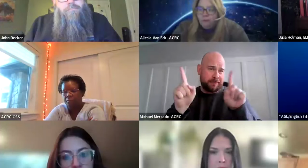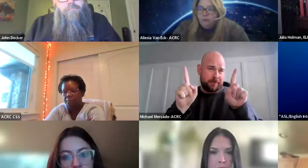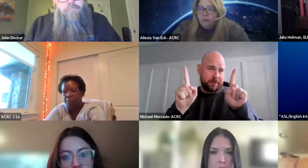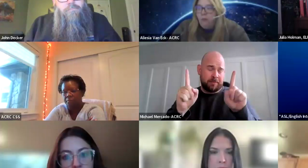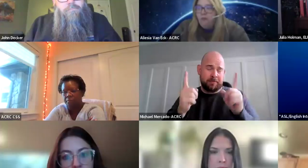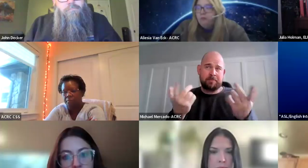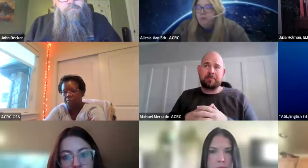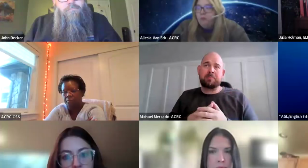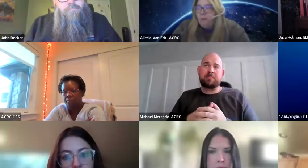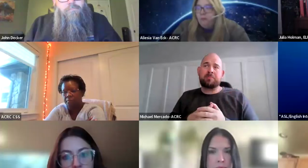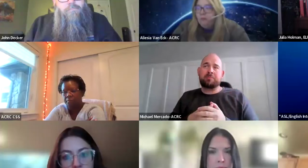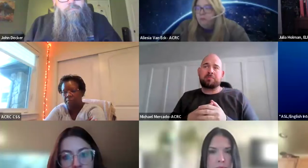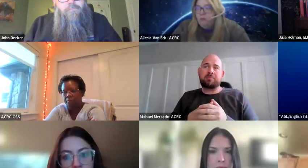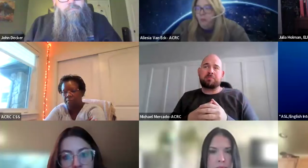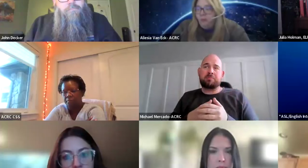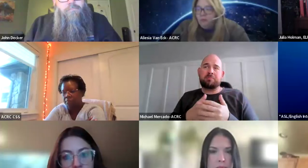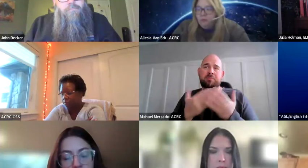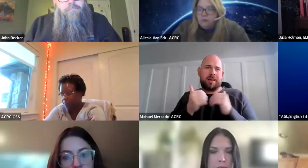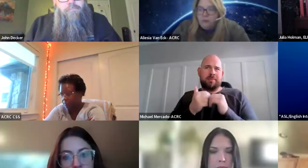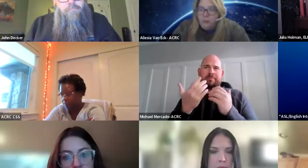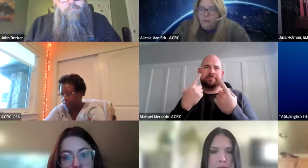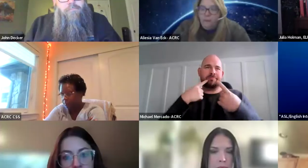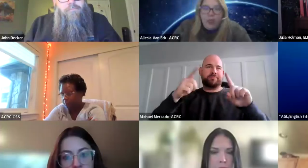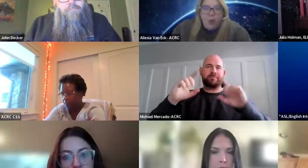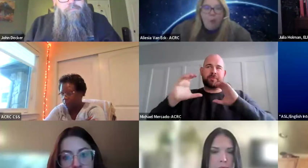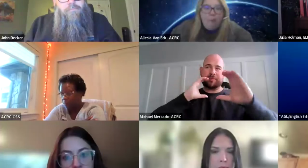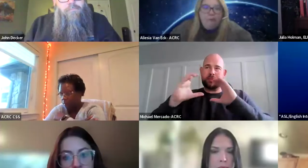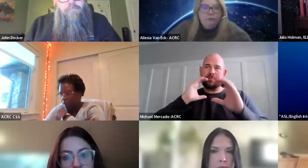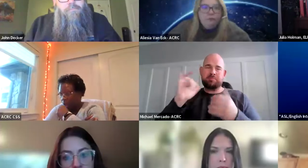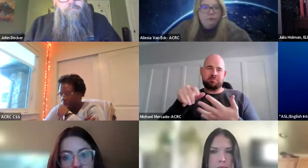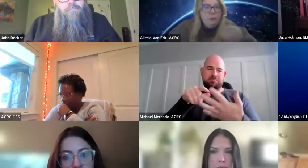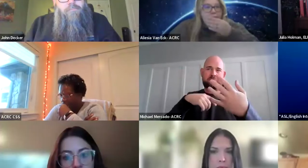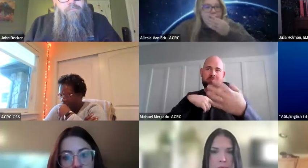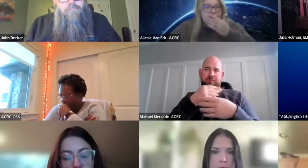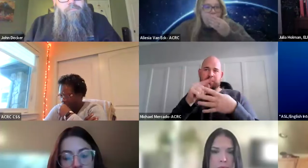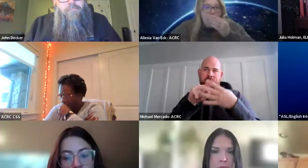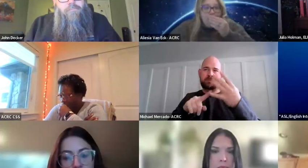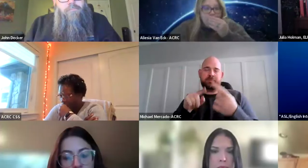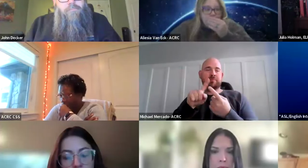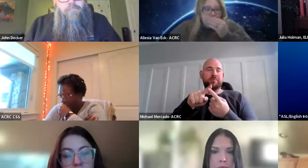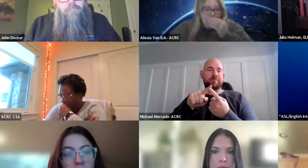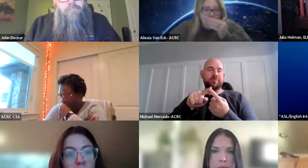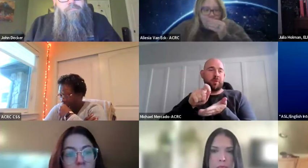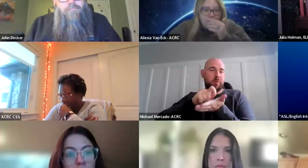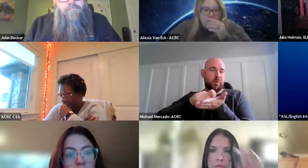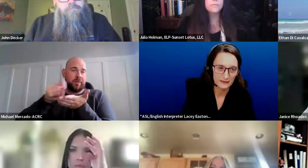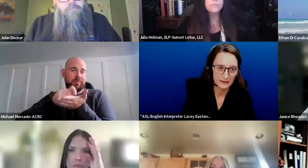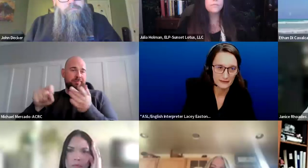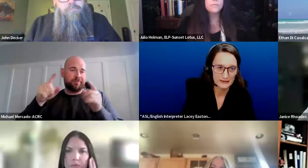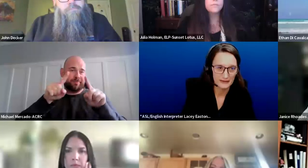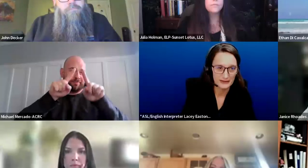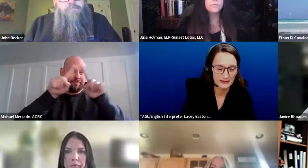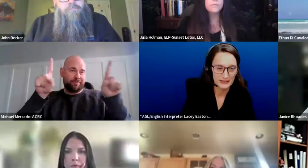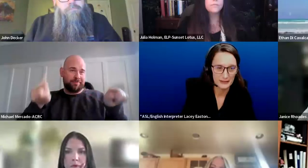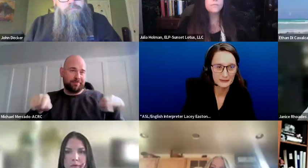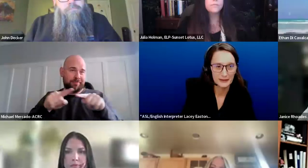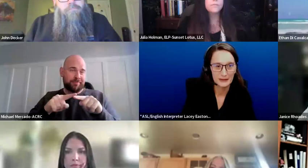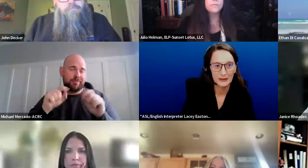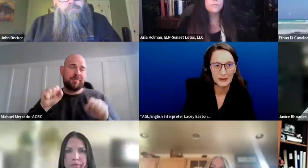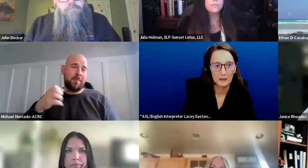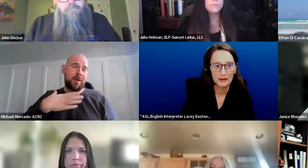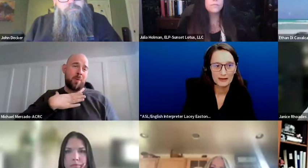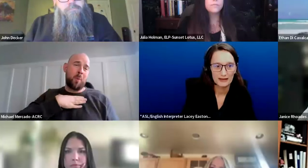there are a few tips that I can throw out there for families to help be more inclusive for deaf and hard of hearing folks at the dinner